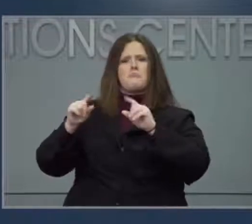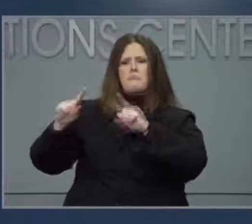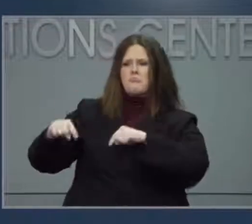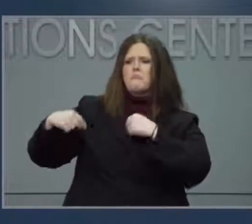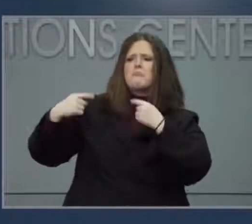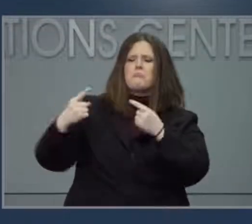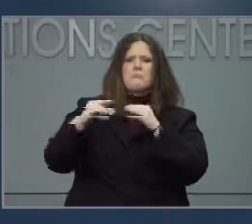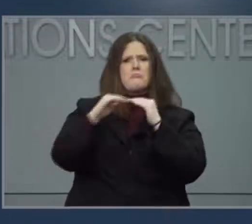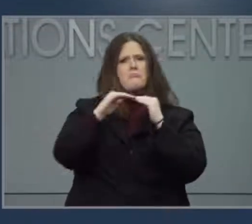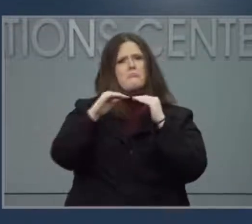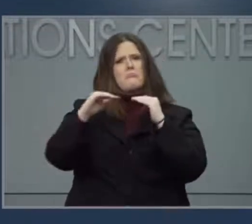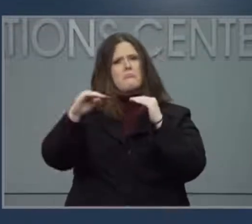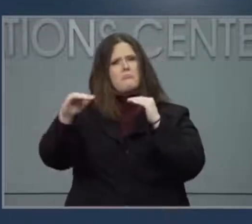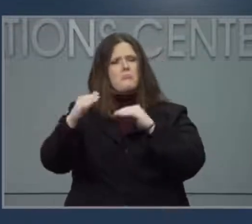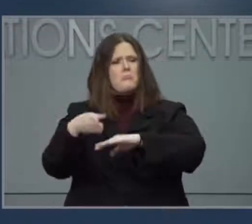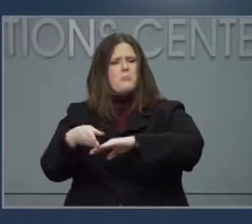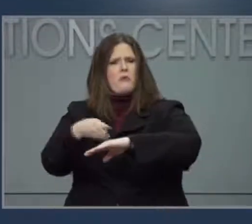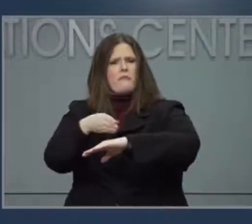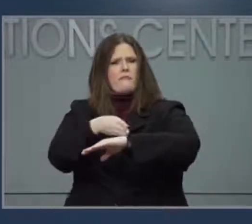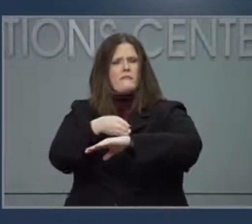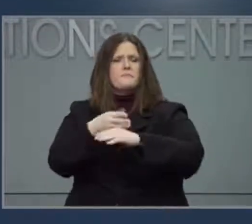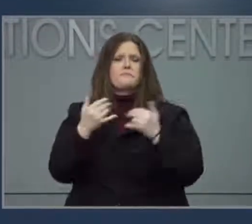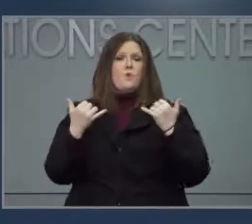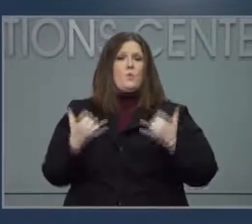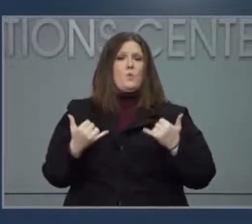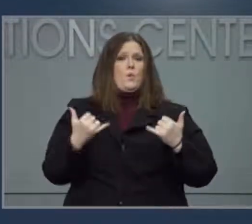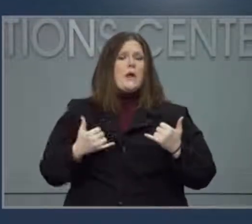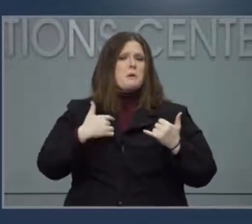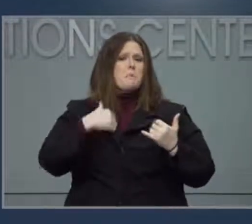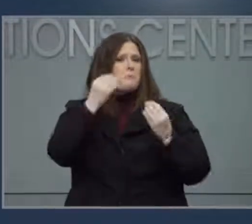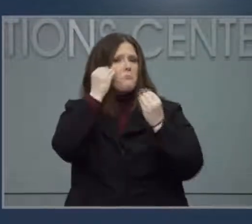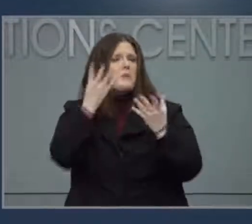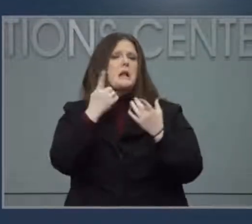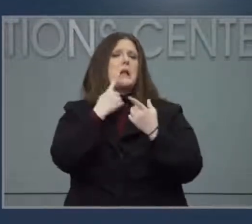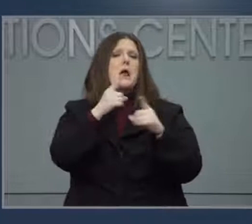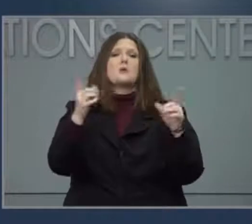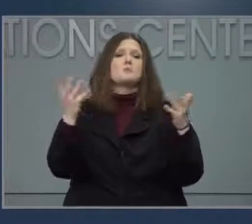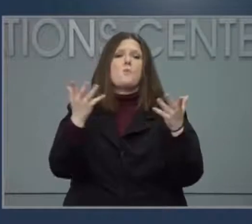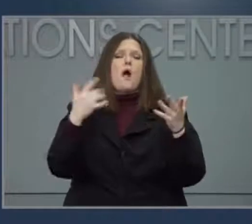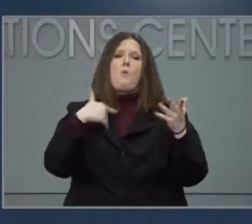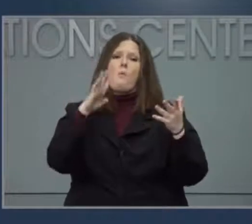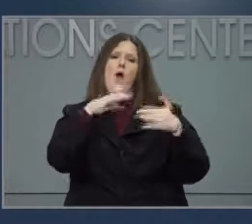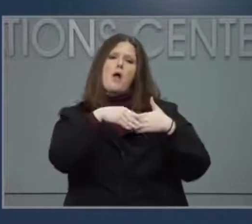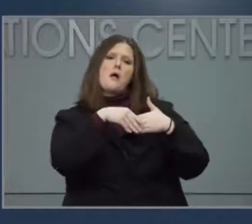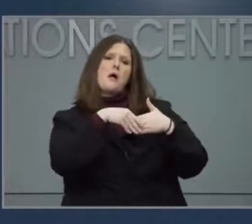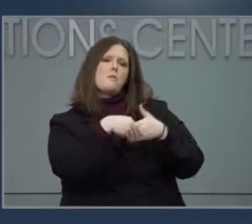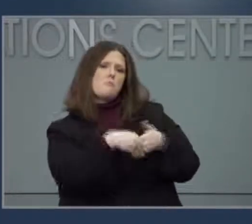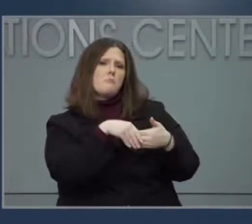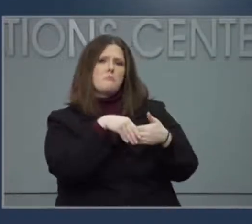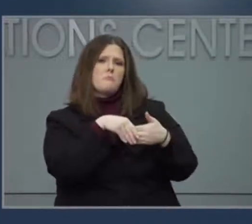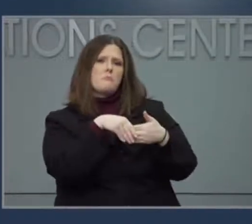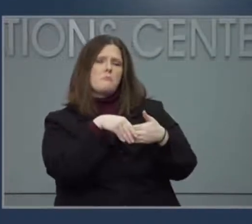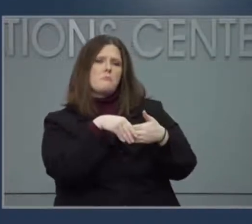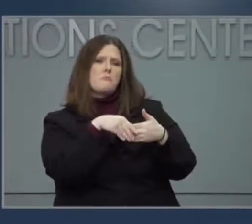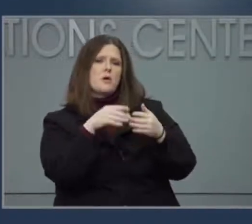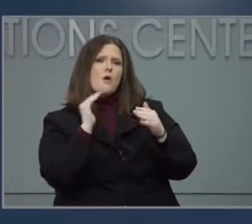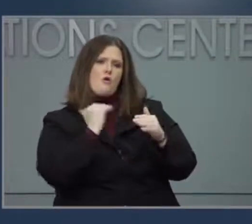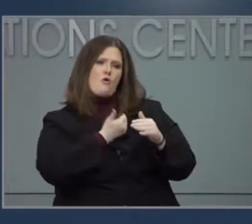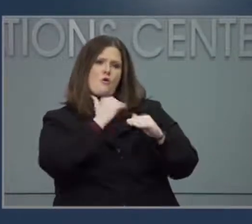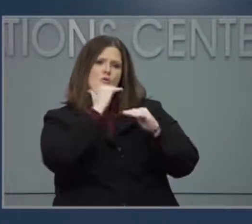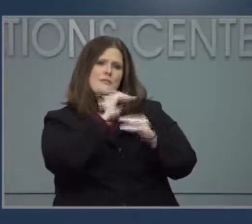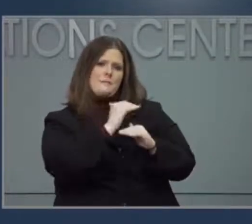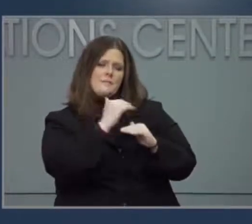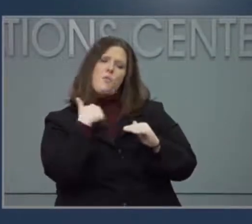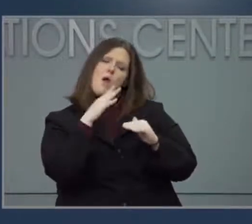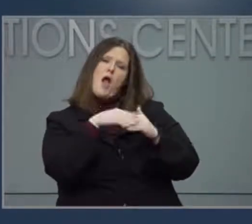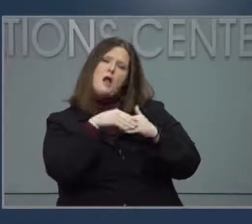I'm announcing that we will ease but not lift restrictions in several areas with the new executive order that